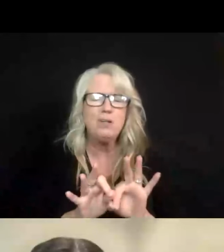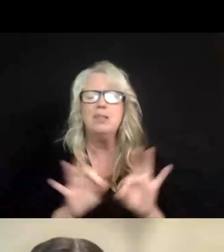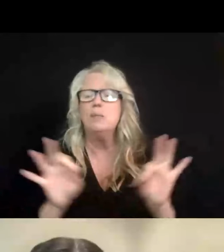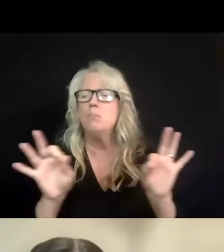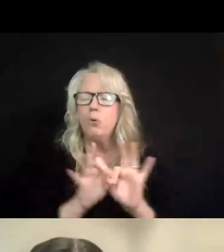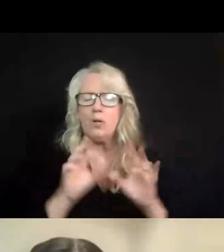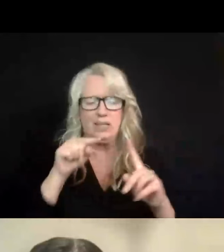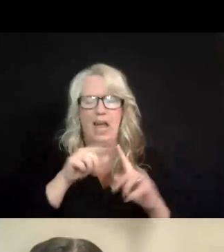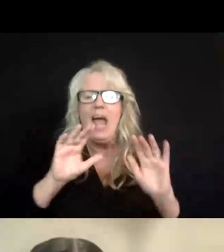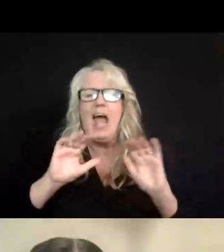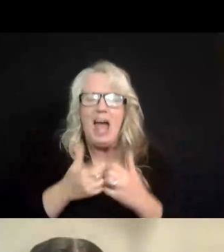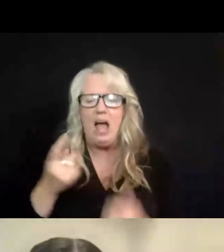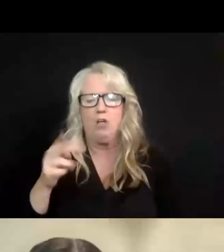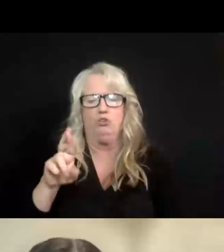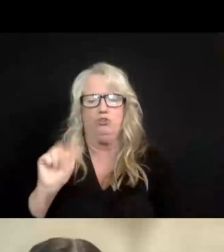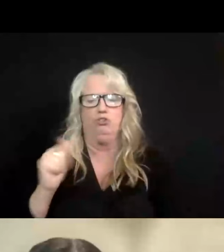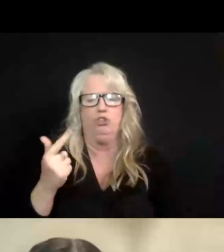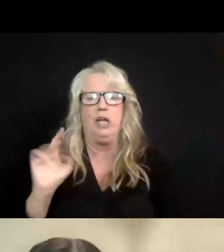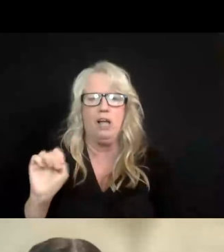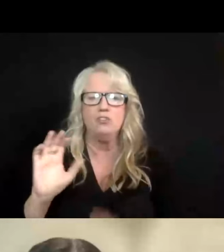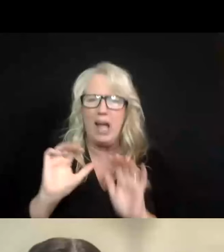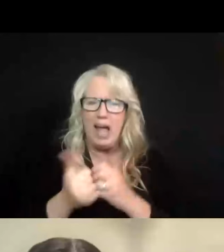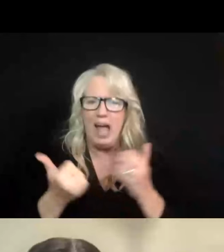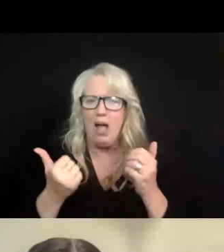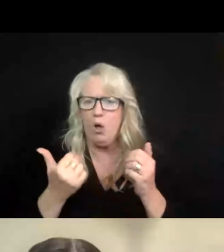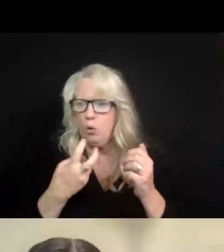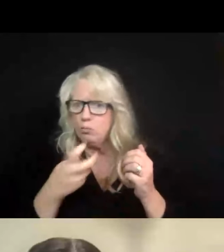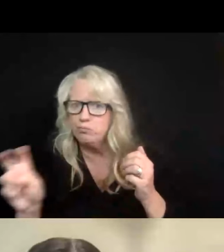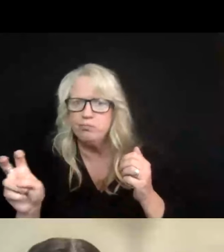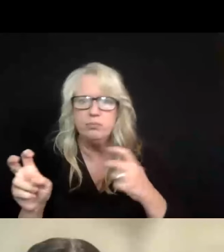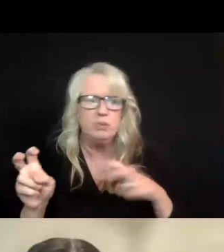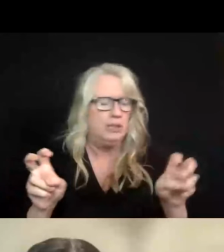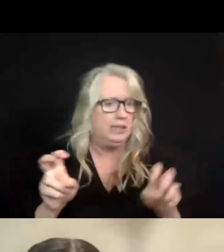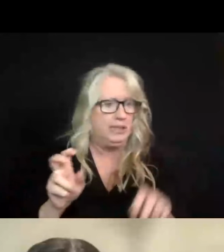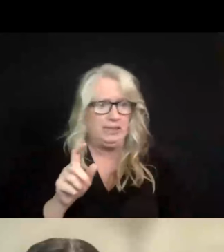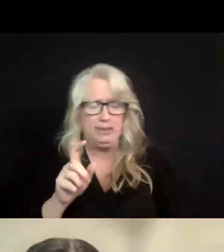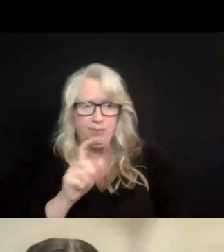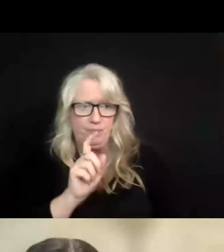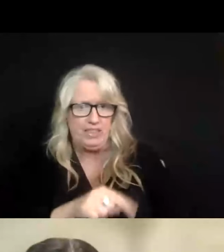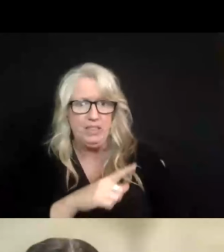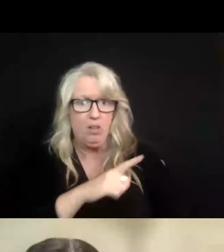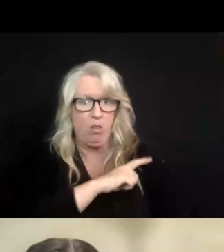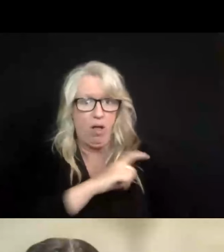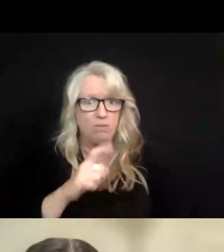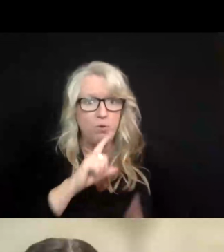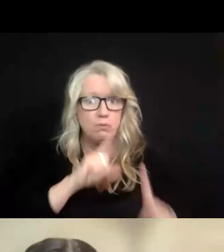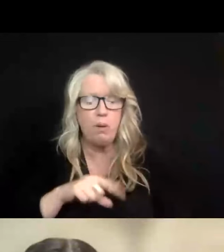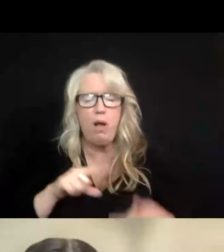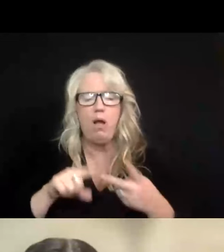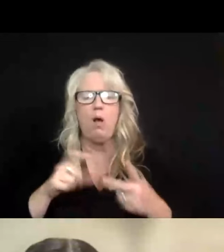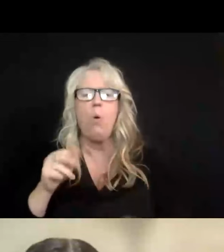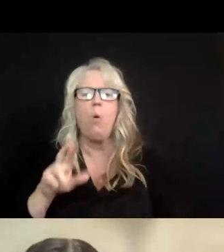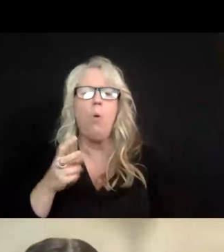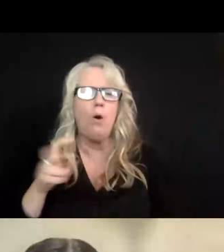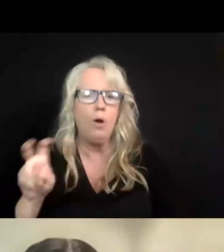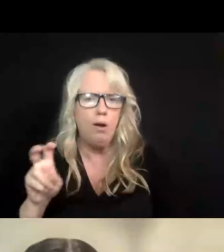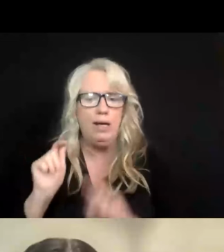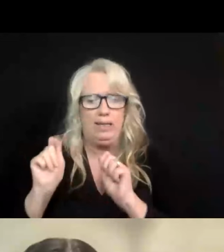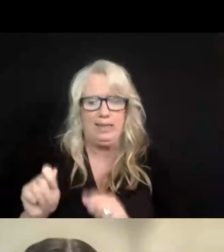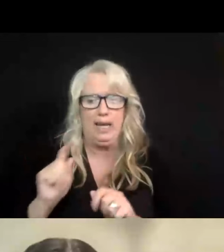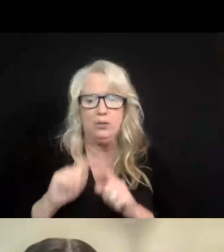triage that call and make the decision. Do we need armed law enforcement to respond, or can we go ahead and do